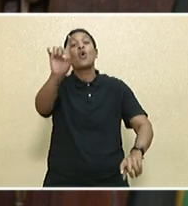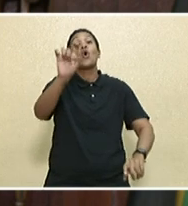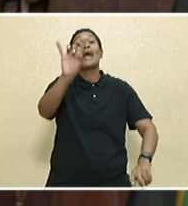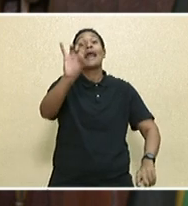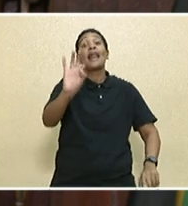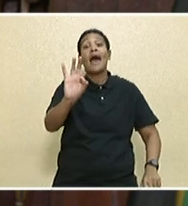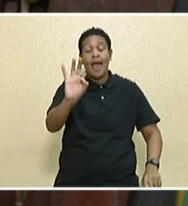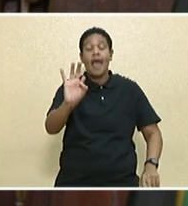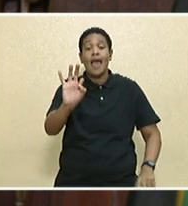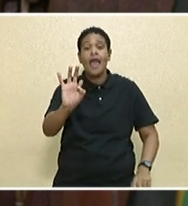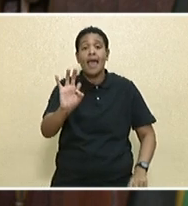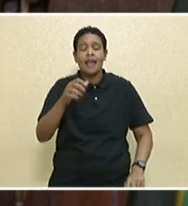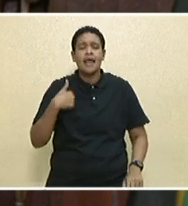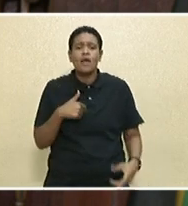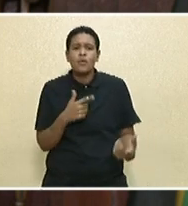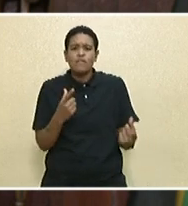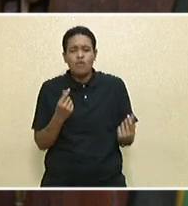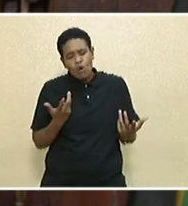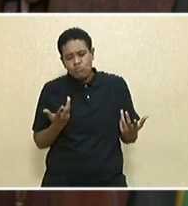189. We have done